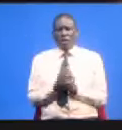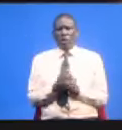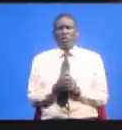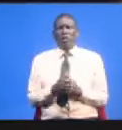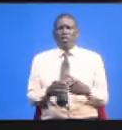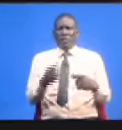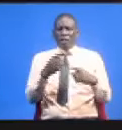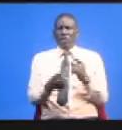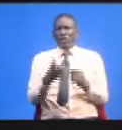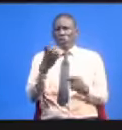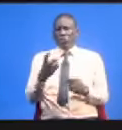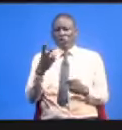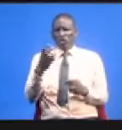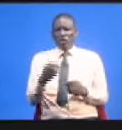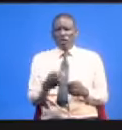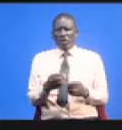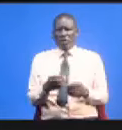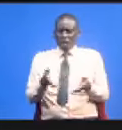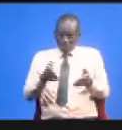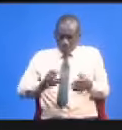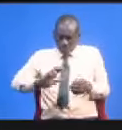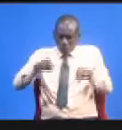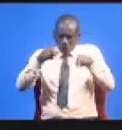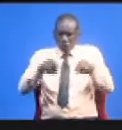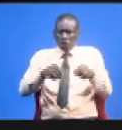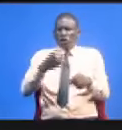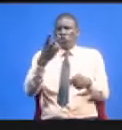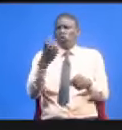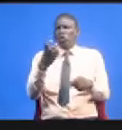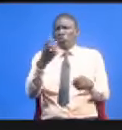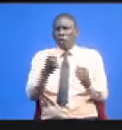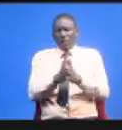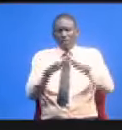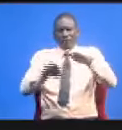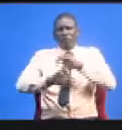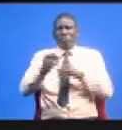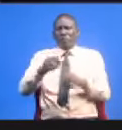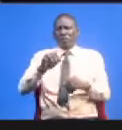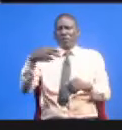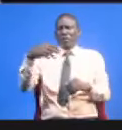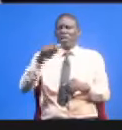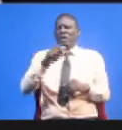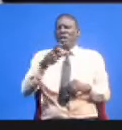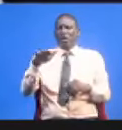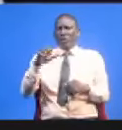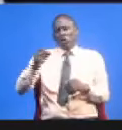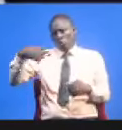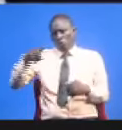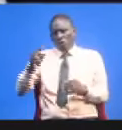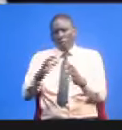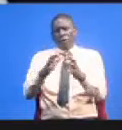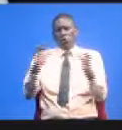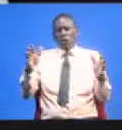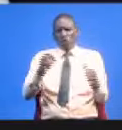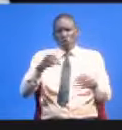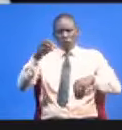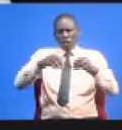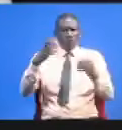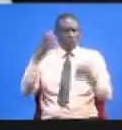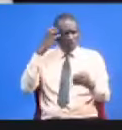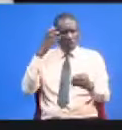the world. In 2020, incumbent President Joe Biden and his Vice President Kamala Harris won